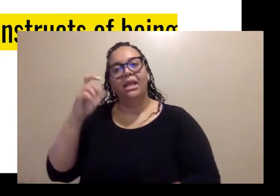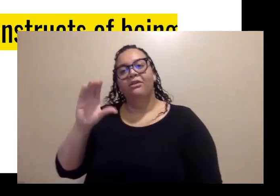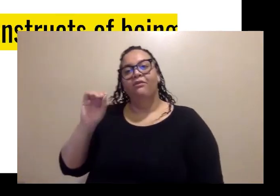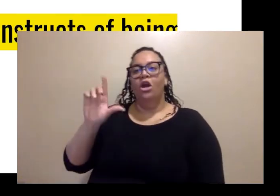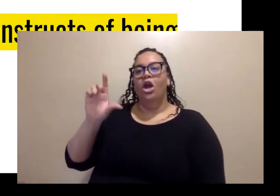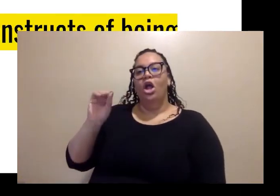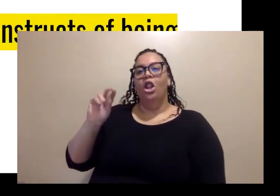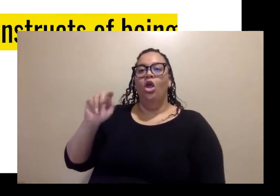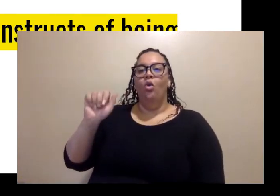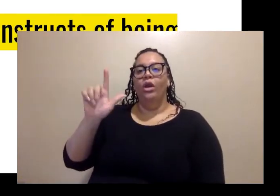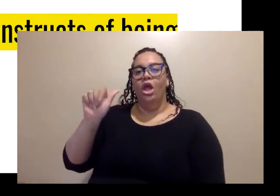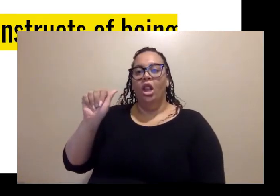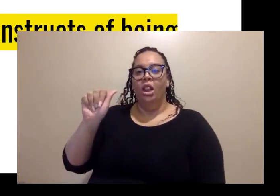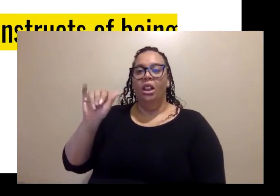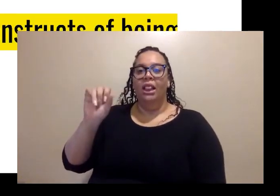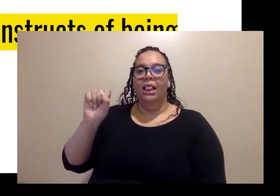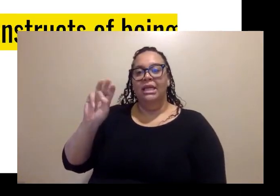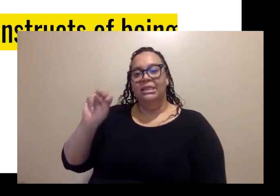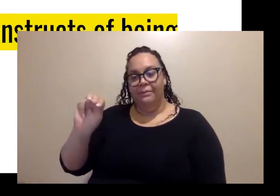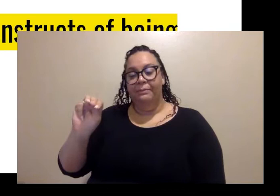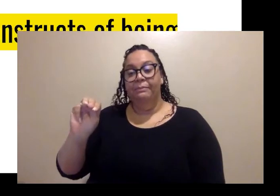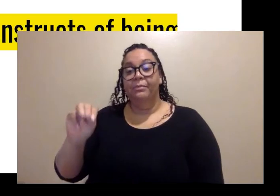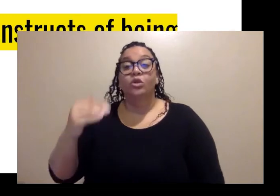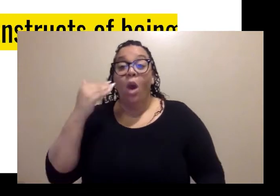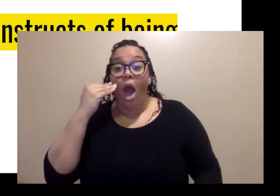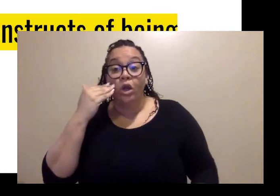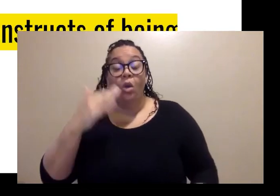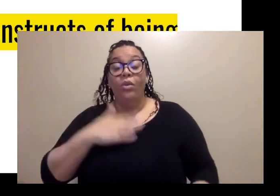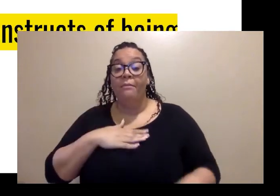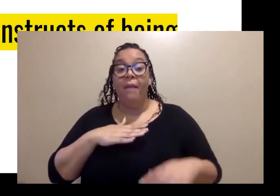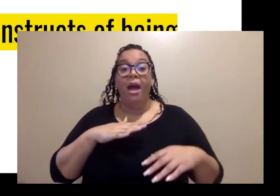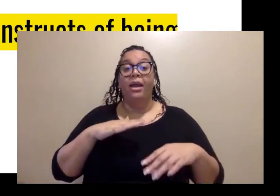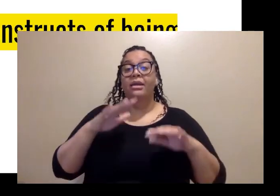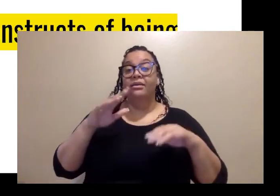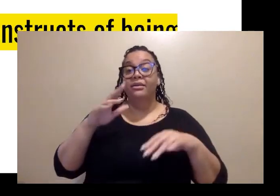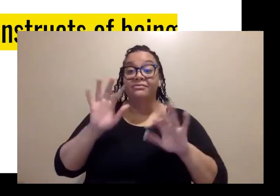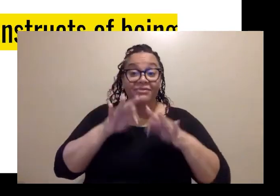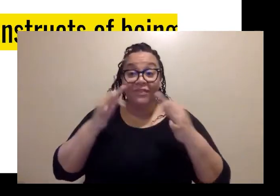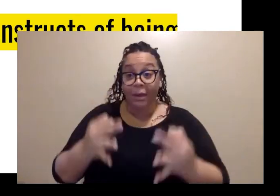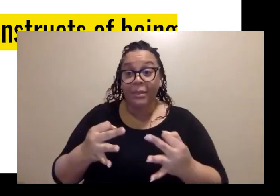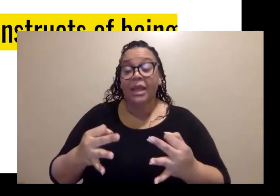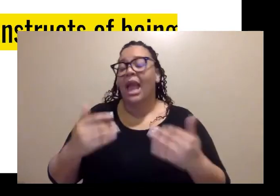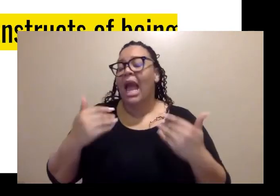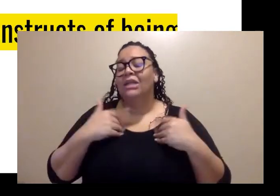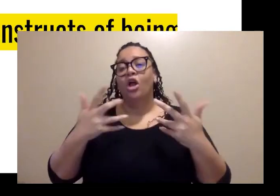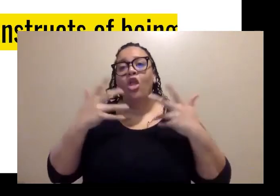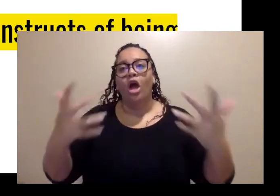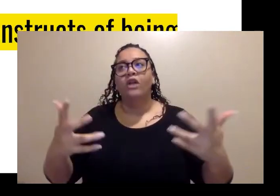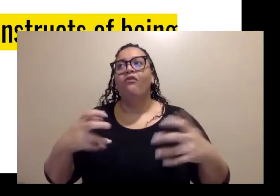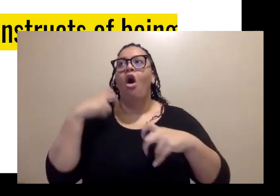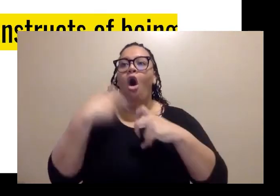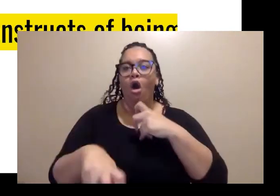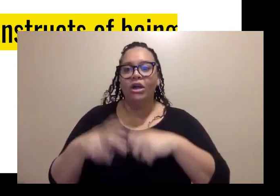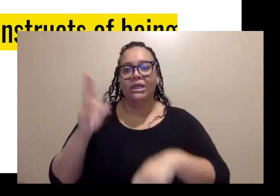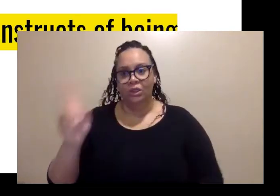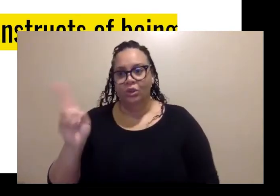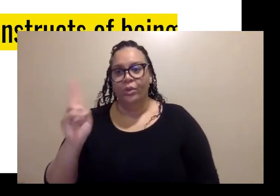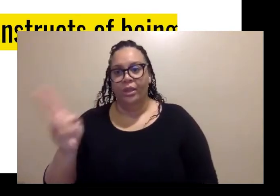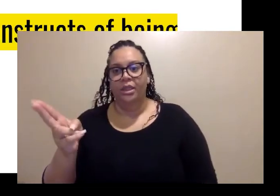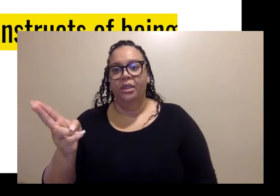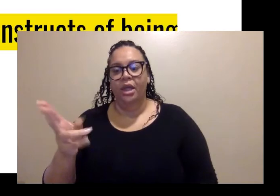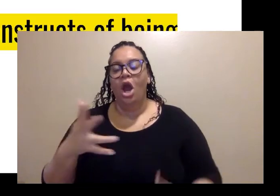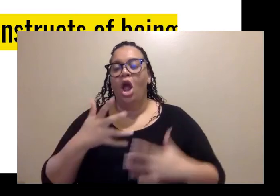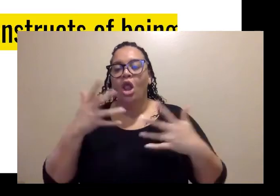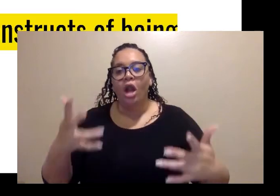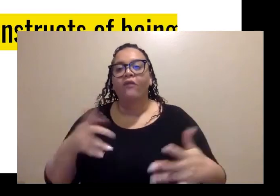the land of Haiti, I know that it comes with a very harsh history with being forced in that land. And at the same time, I know